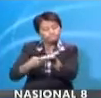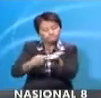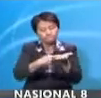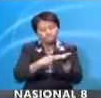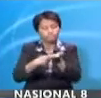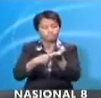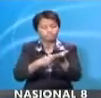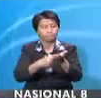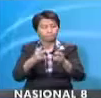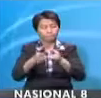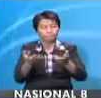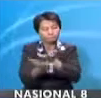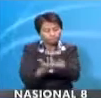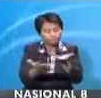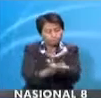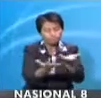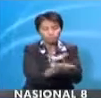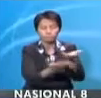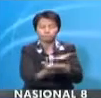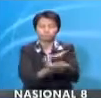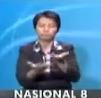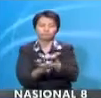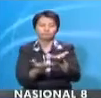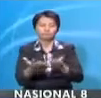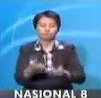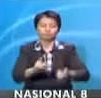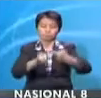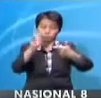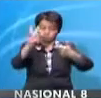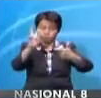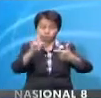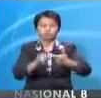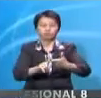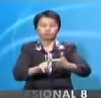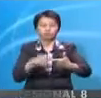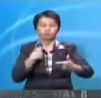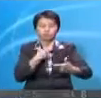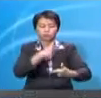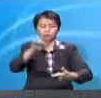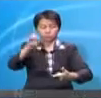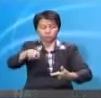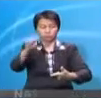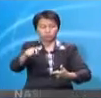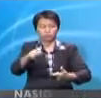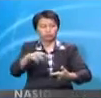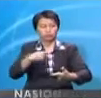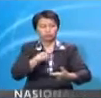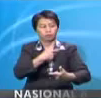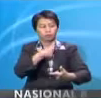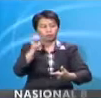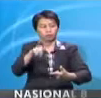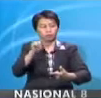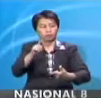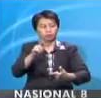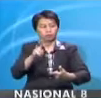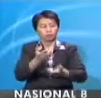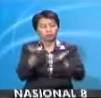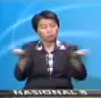amicable, negotiated manner. Secondly, we must adhere